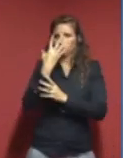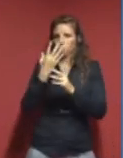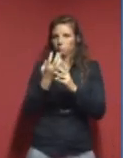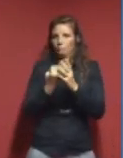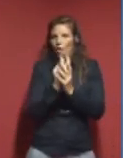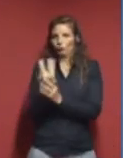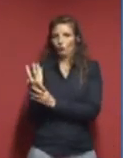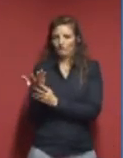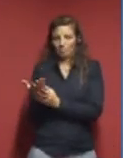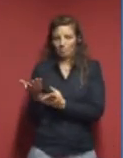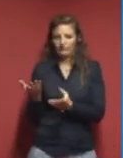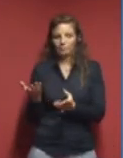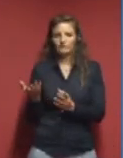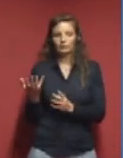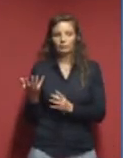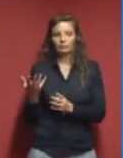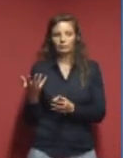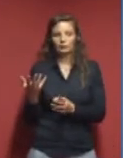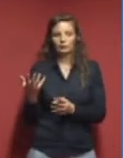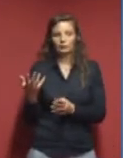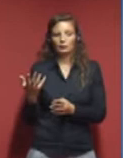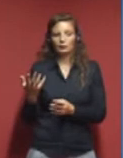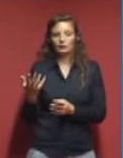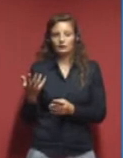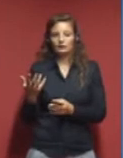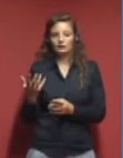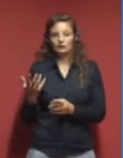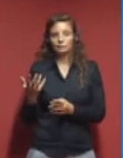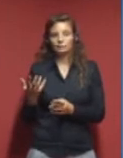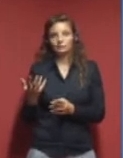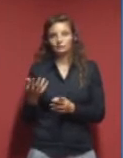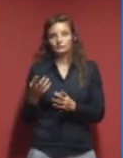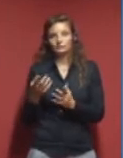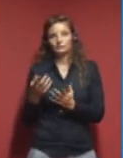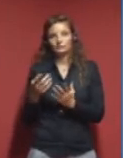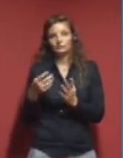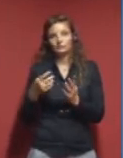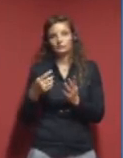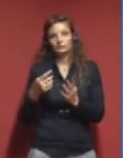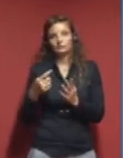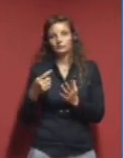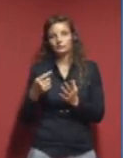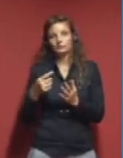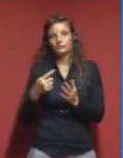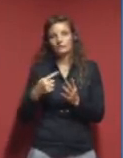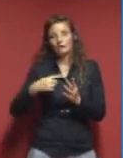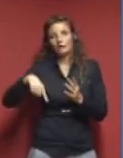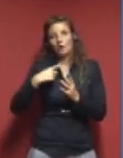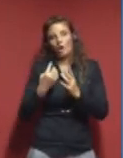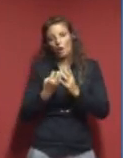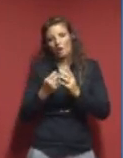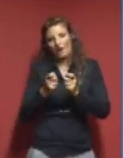also significantly increased the knowledge about different kinds of fire extinguishers. So at this point, I would like to talk